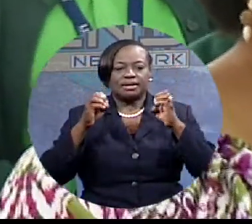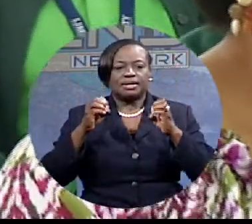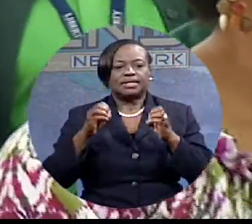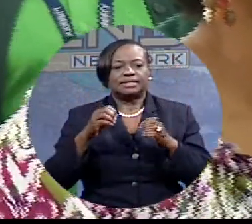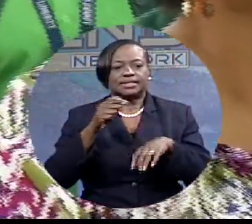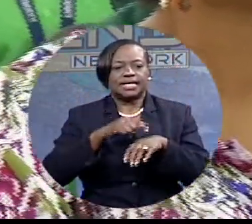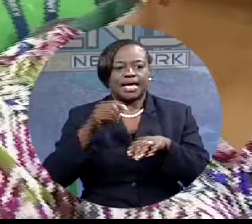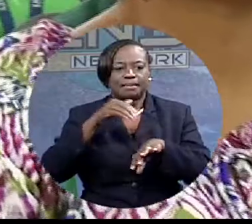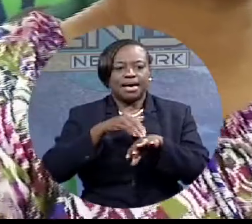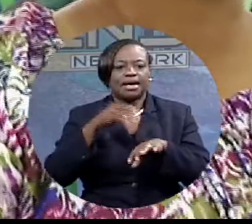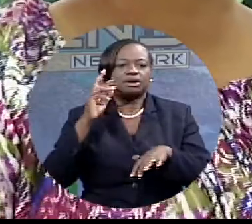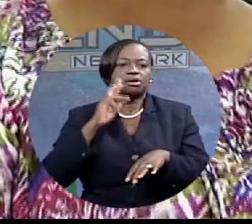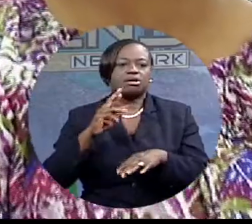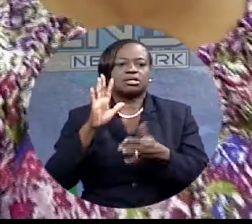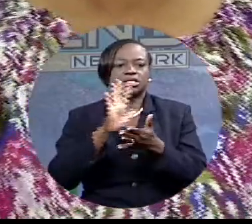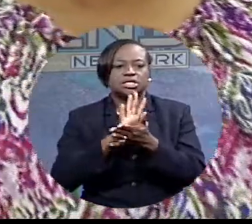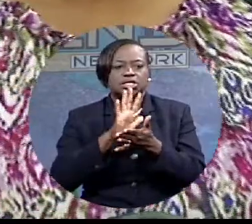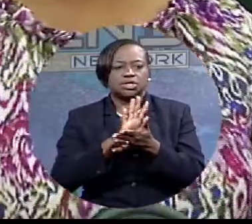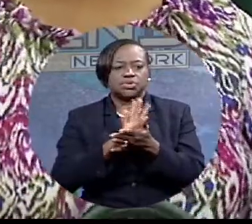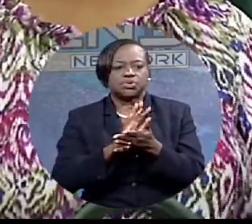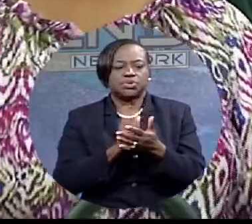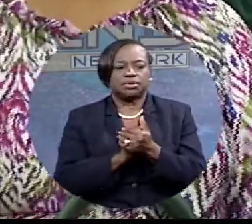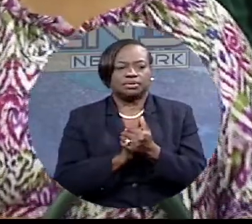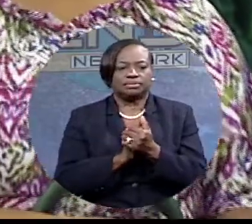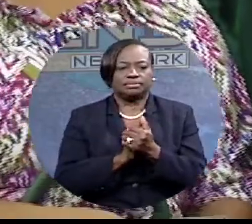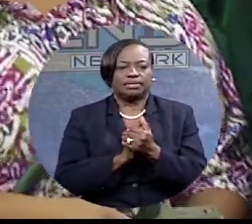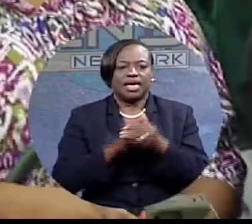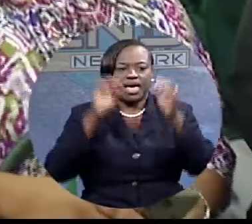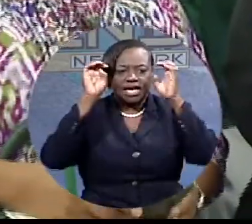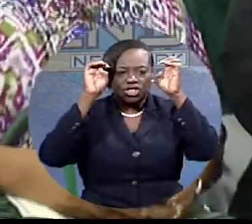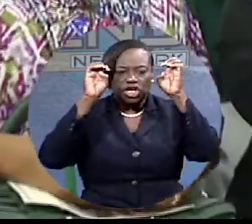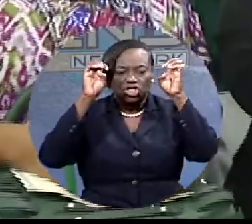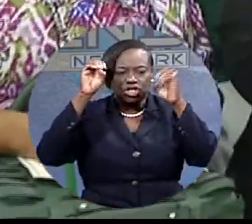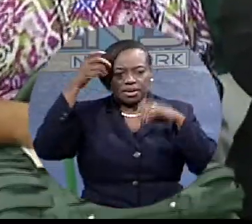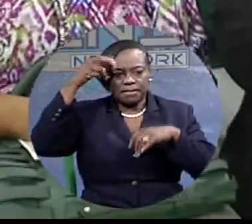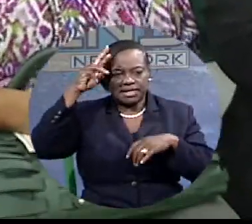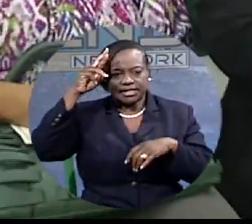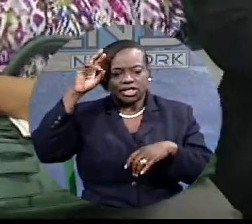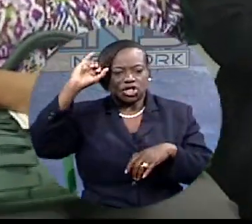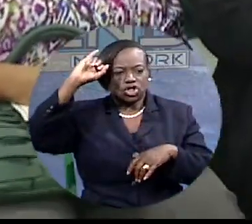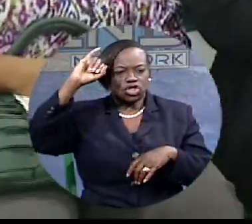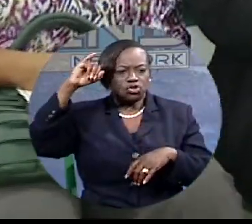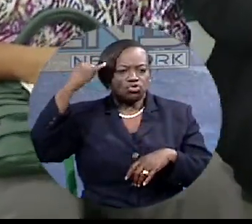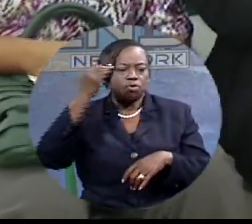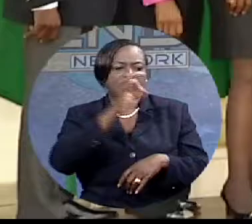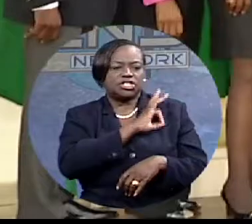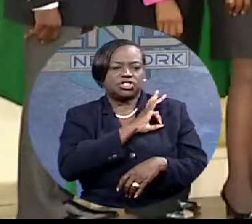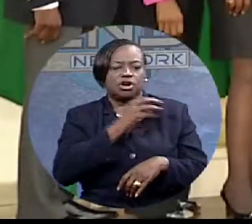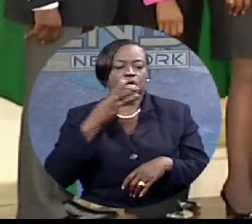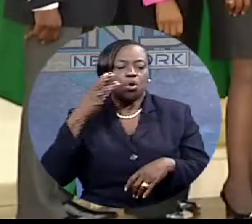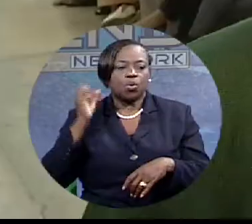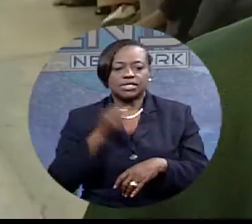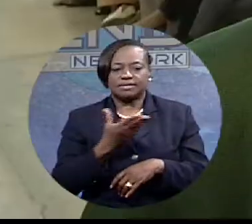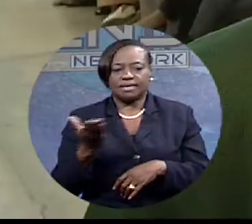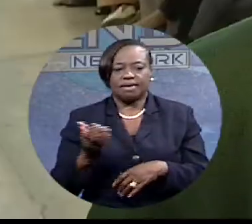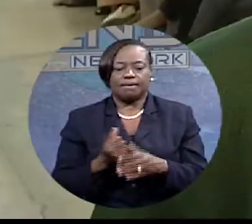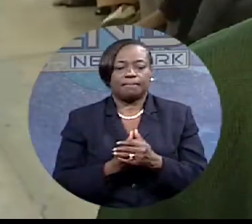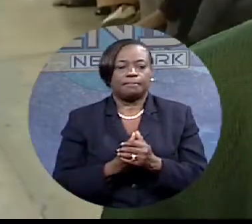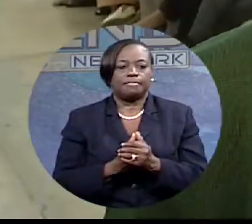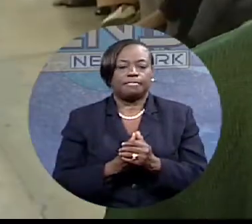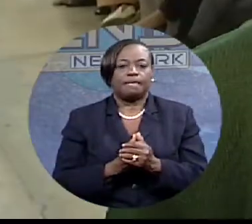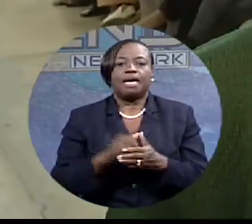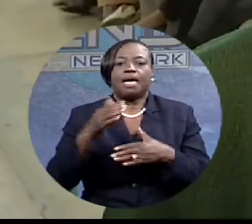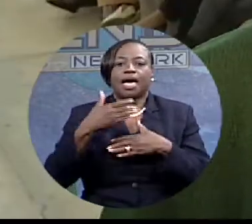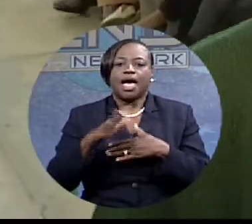which featured the other finalists from the competition. Education Minister Jerome Fitzgerald was on hand.